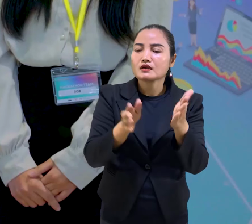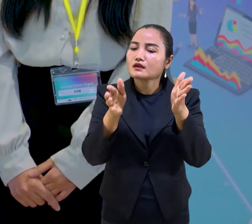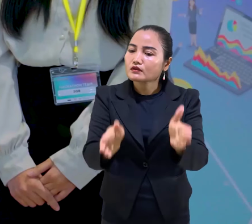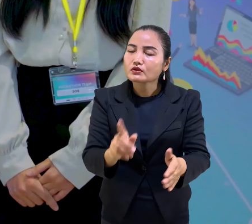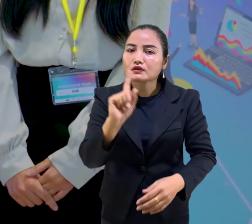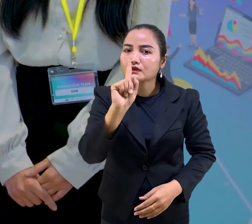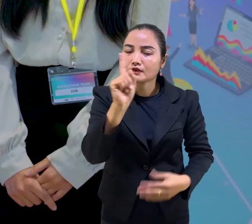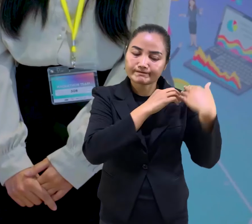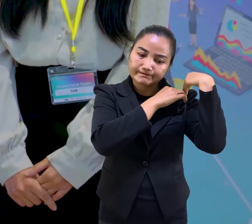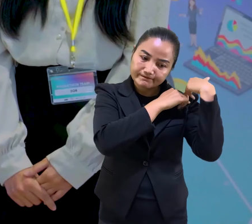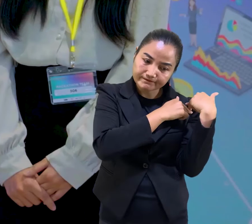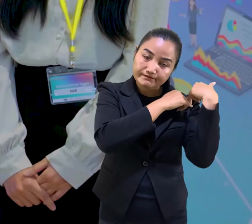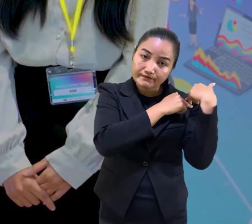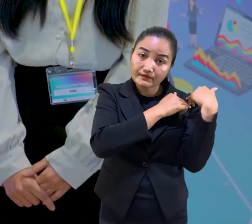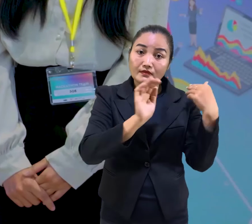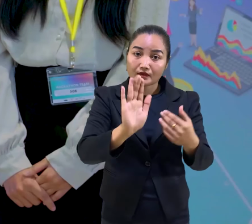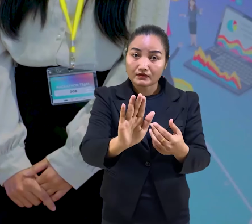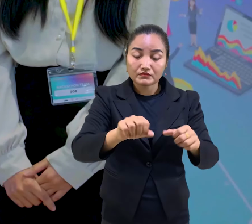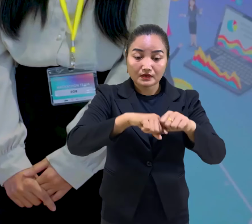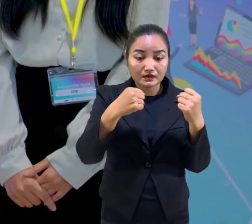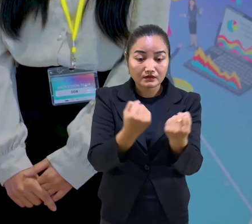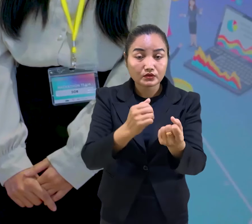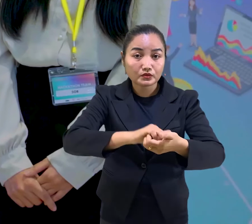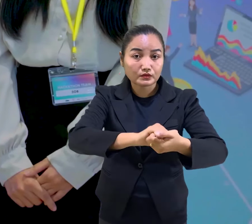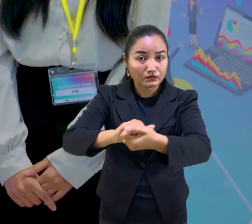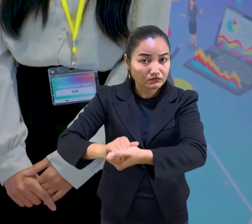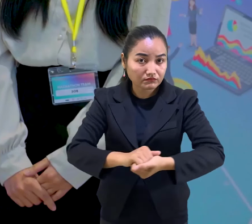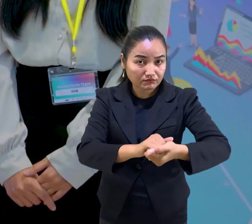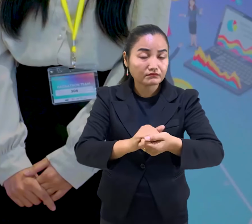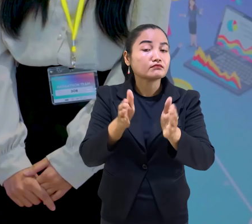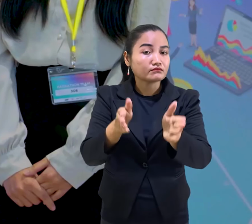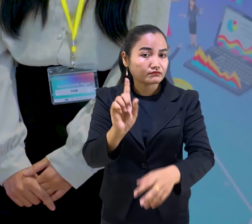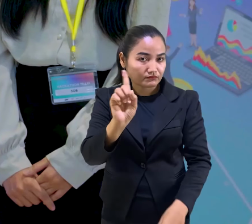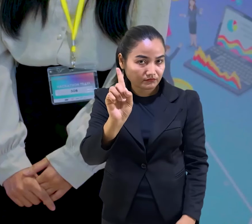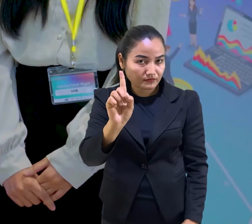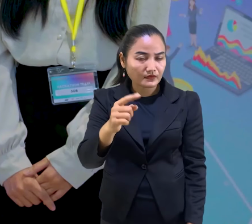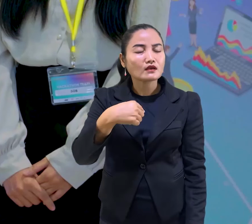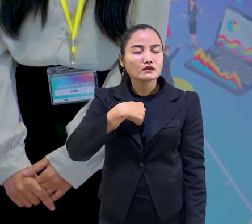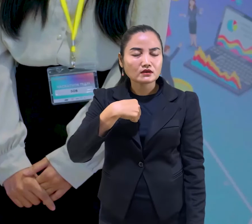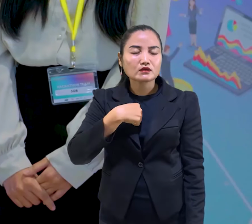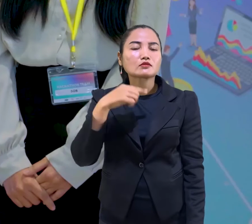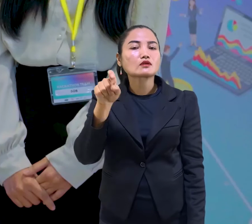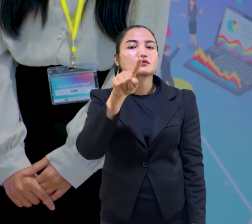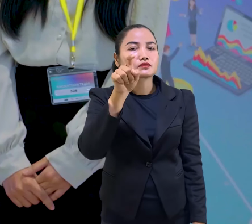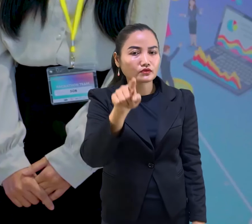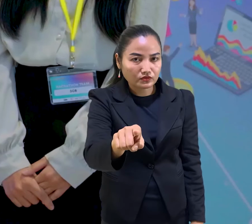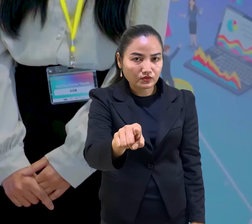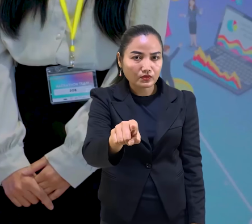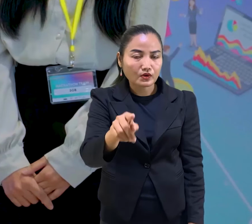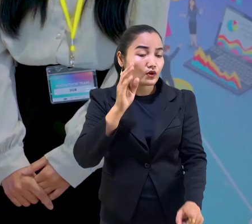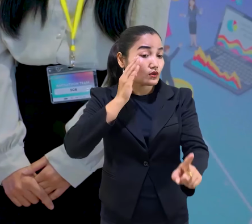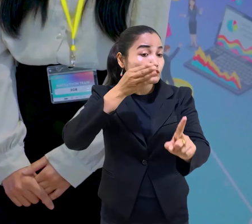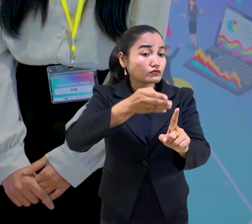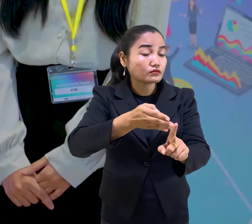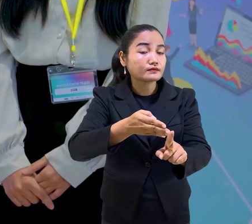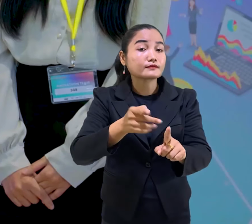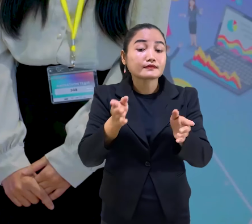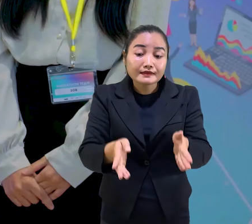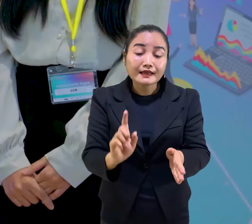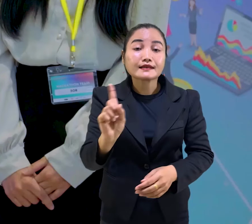post-development, because you work primarily on developing app. After you got the app, what will you